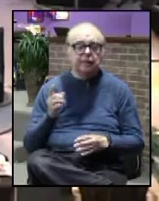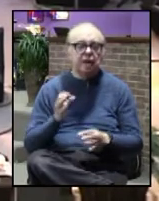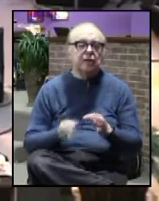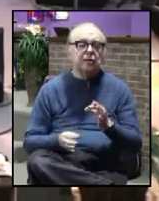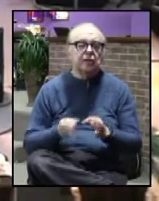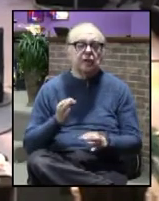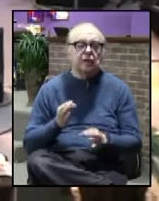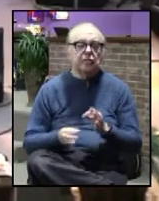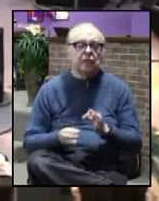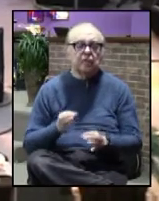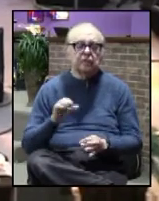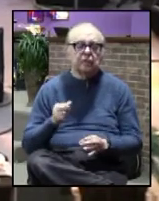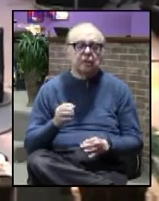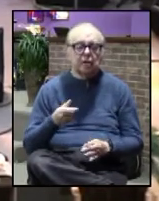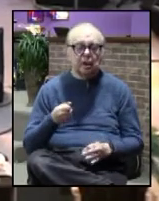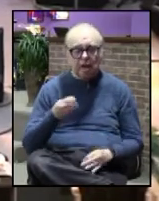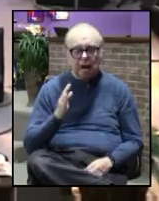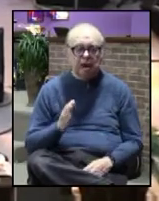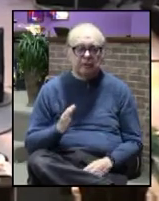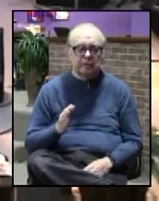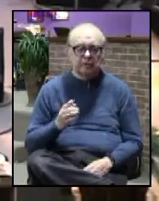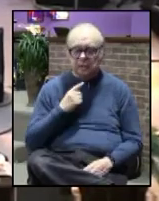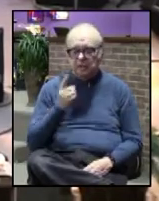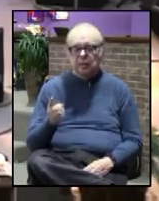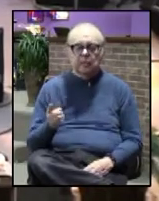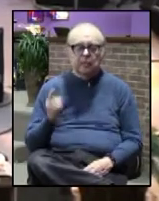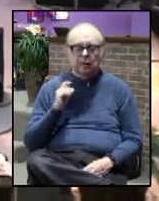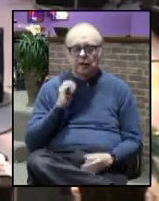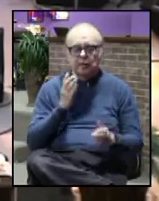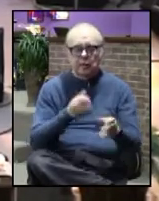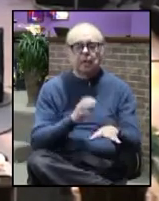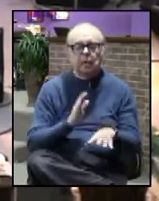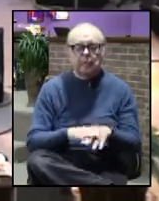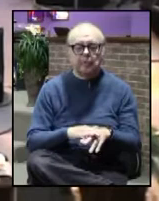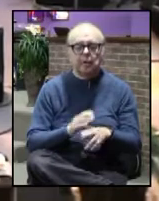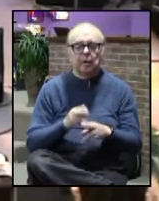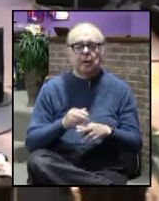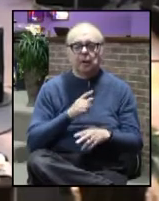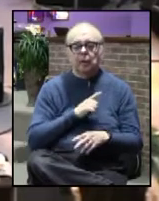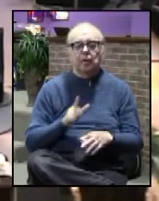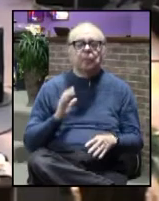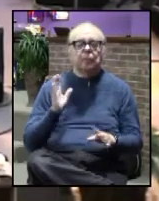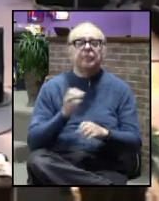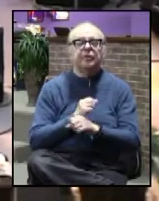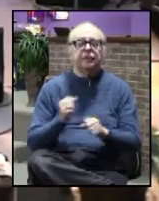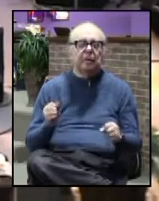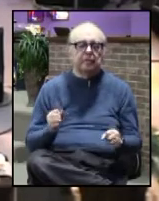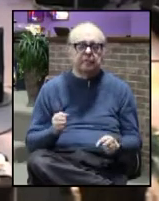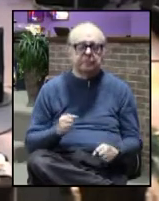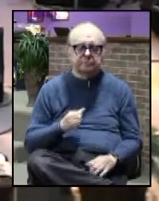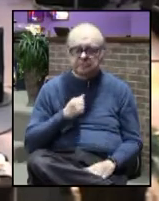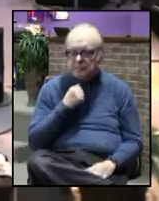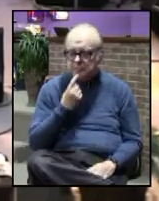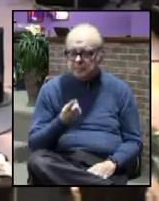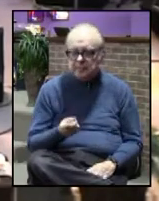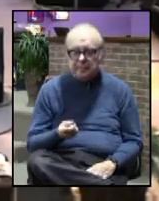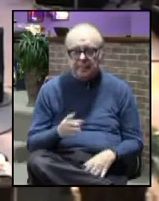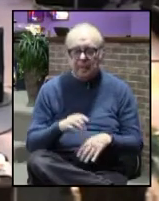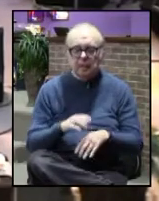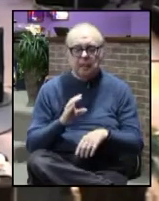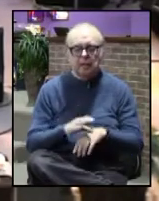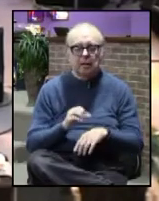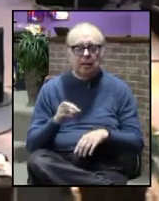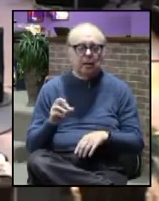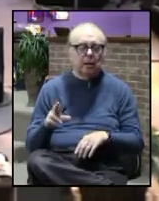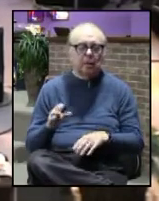God. He says, whosoever shall call upon the name of the Lord shall be saved. He didn't say if he did it in church, in your